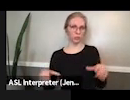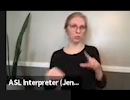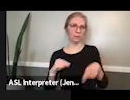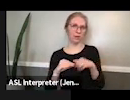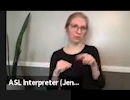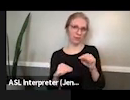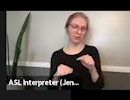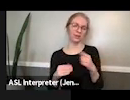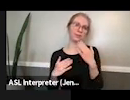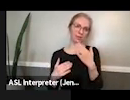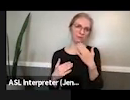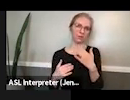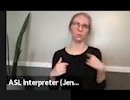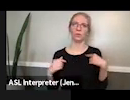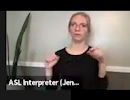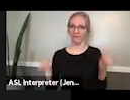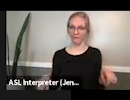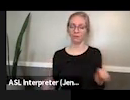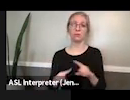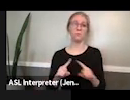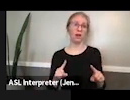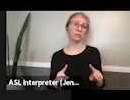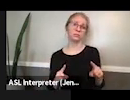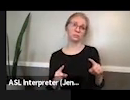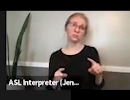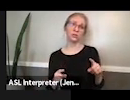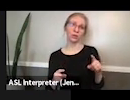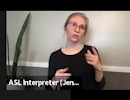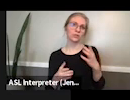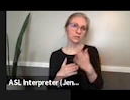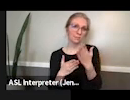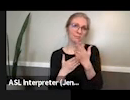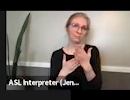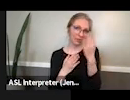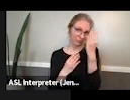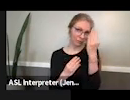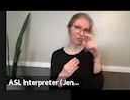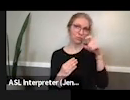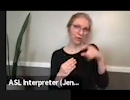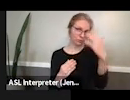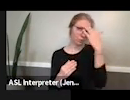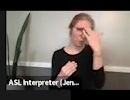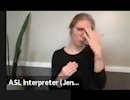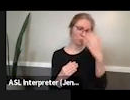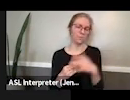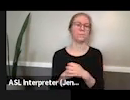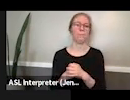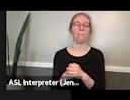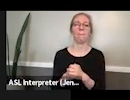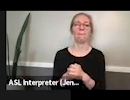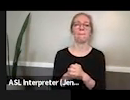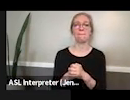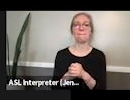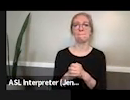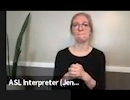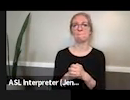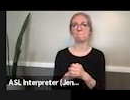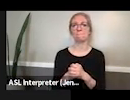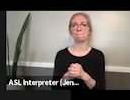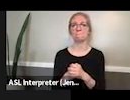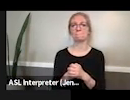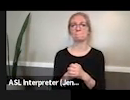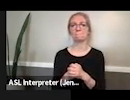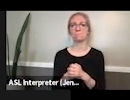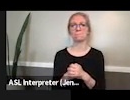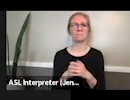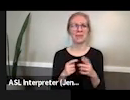thank goodness. But there are things you need to know about it. And some of this, I didn't pick up that we have an